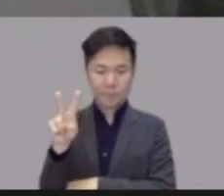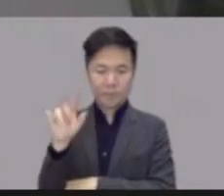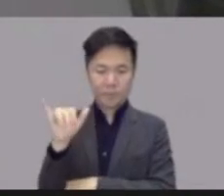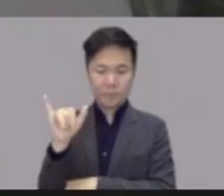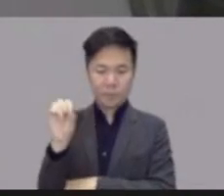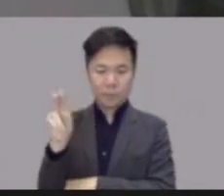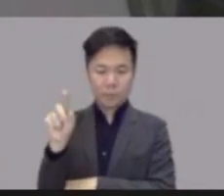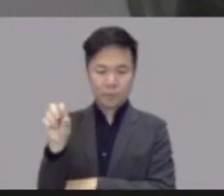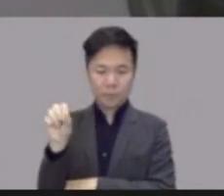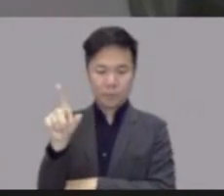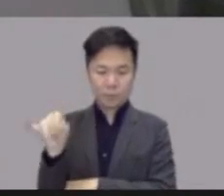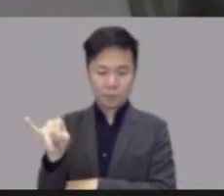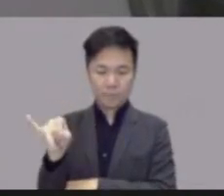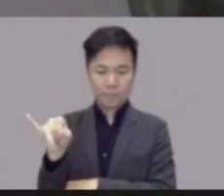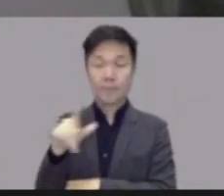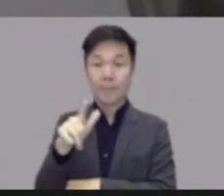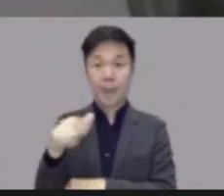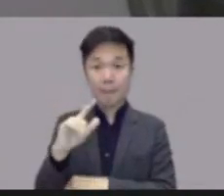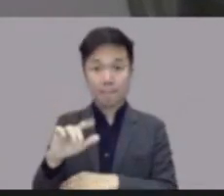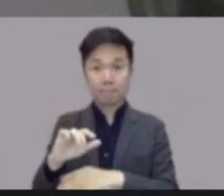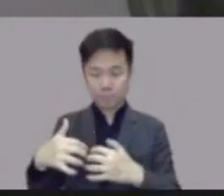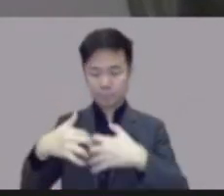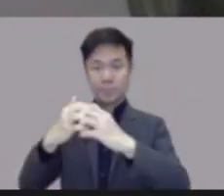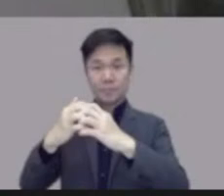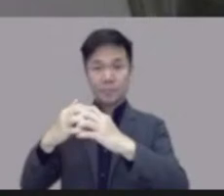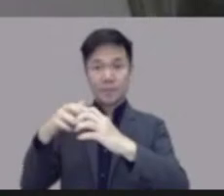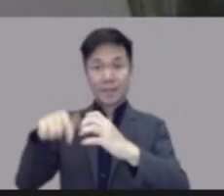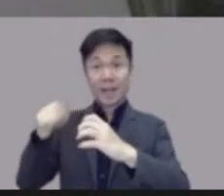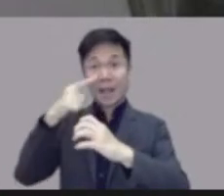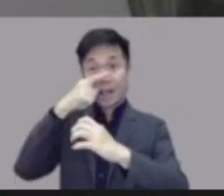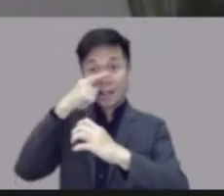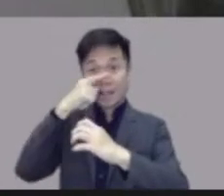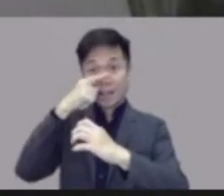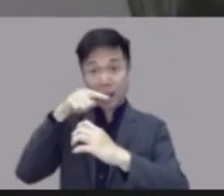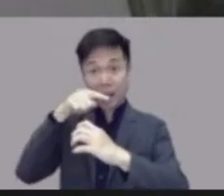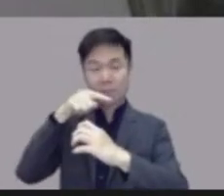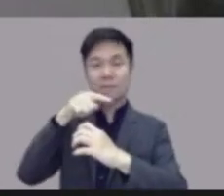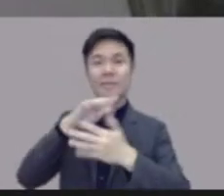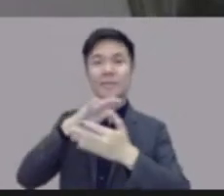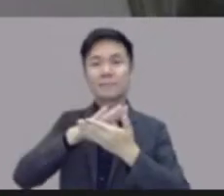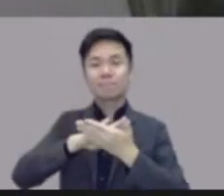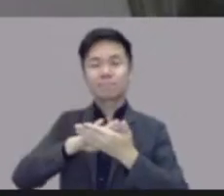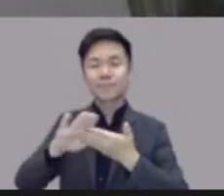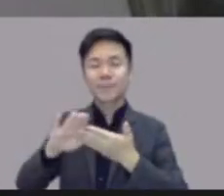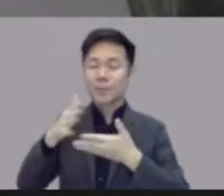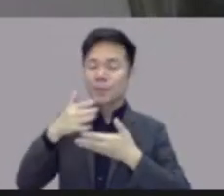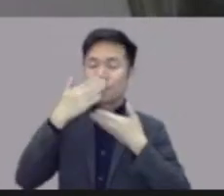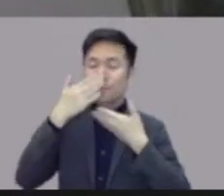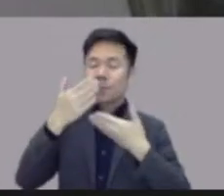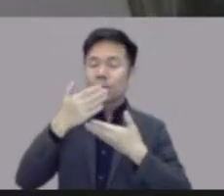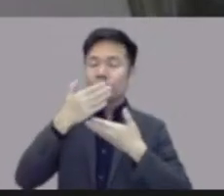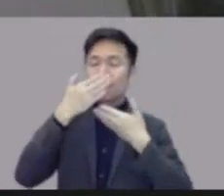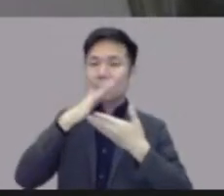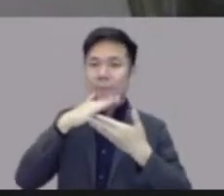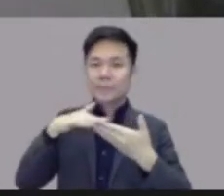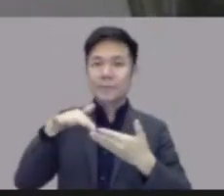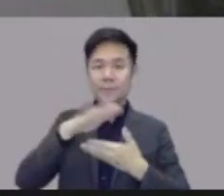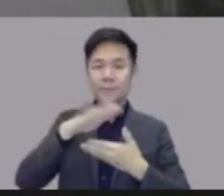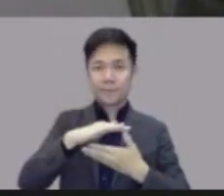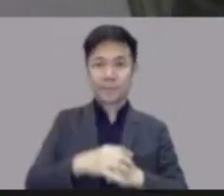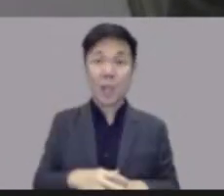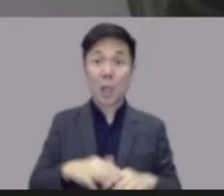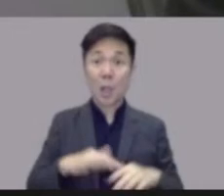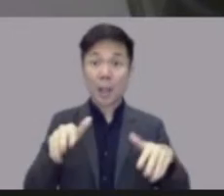clean air advocacy group called the Thailand clean air Network we are a group of active citizens from a multitude of